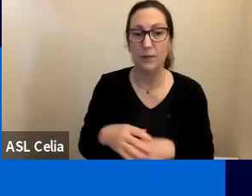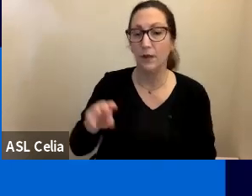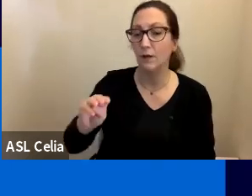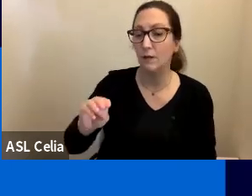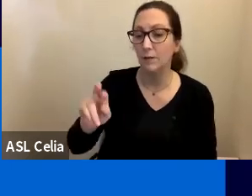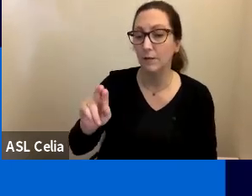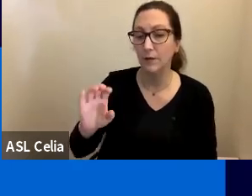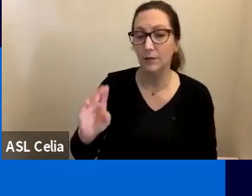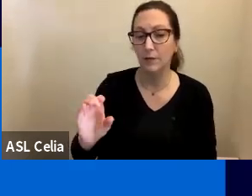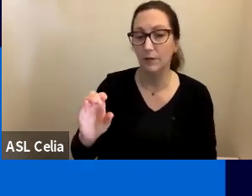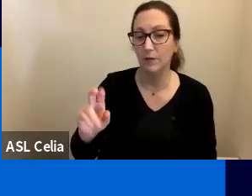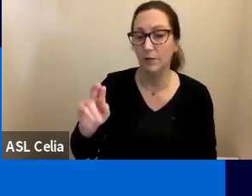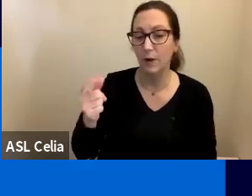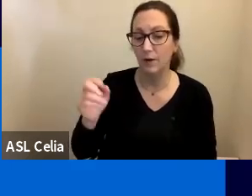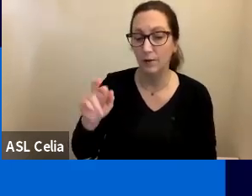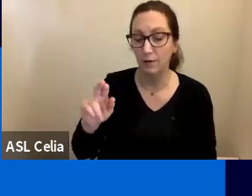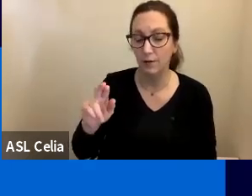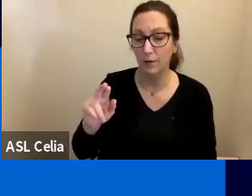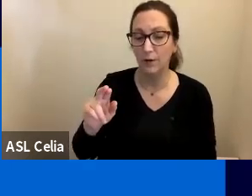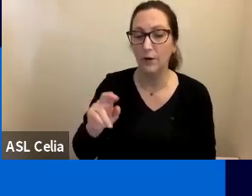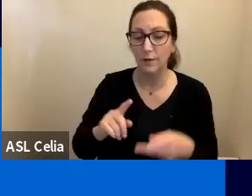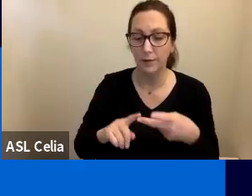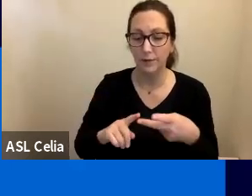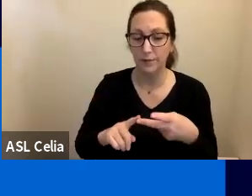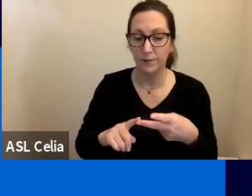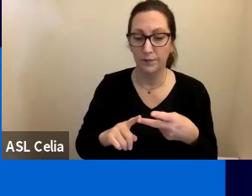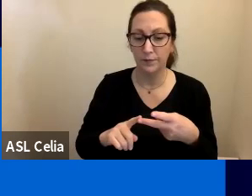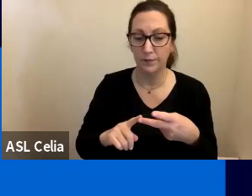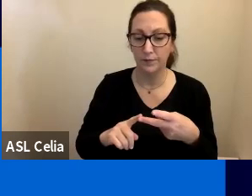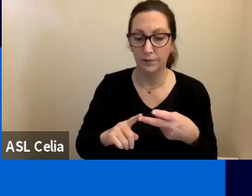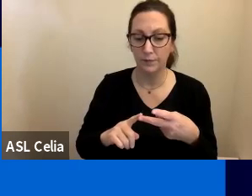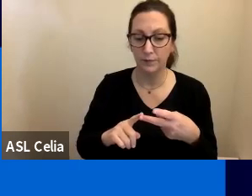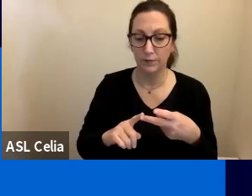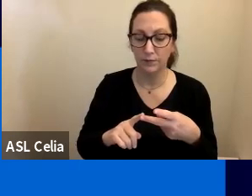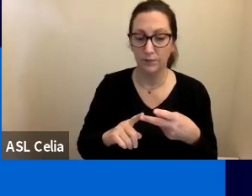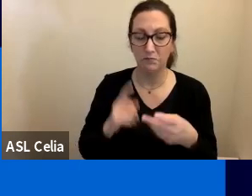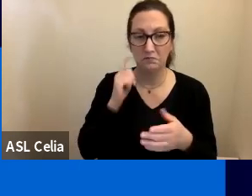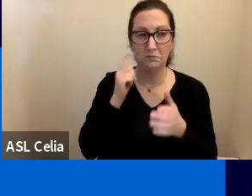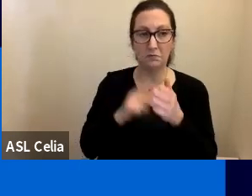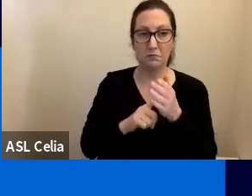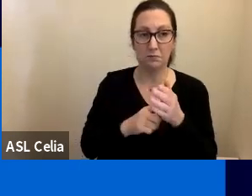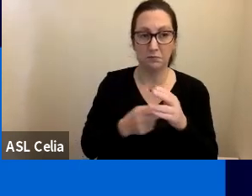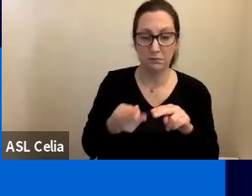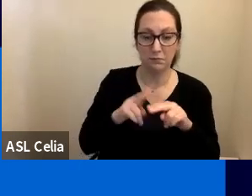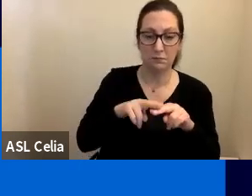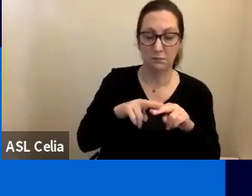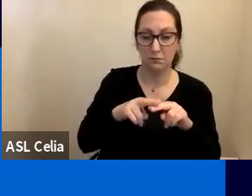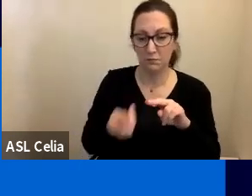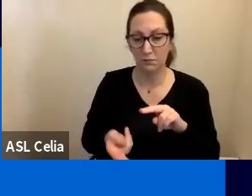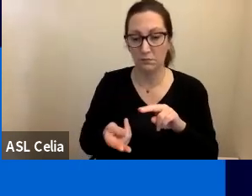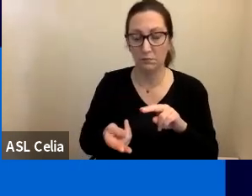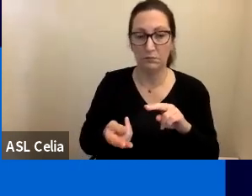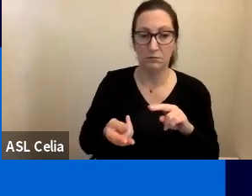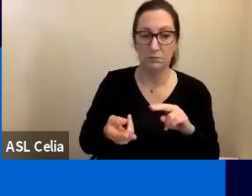other follow-up question I have is, given the fluctuation that we see, even looking at BPS